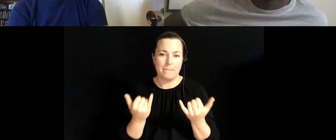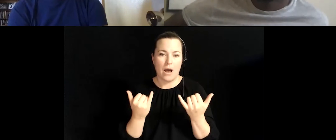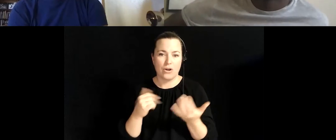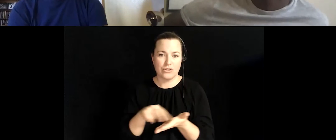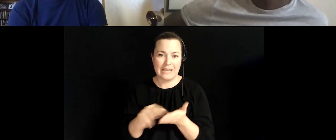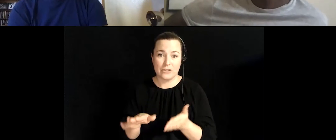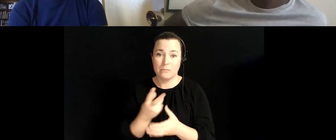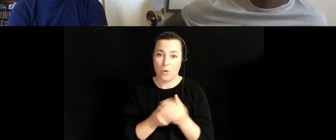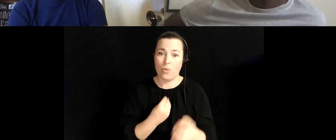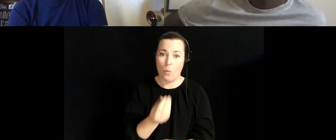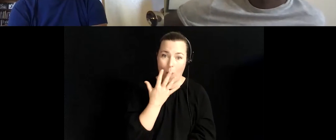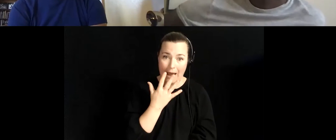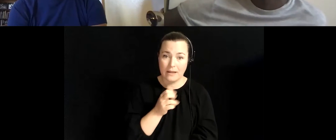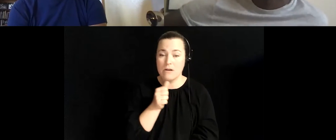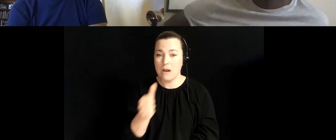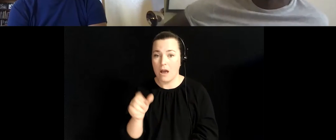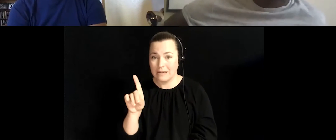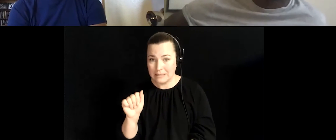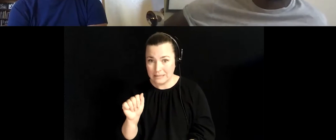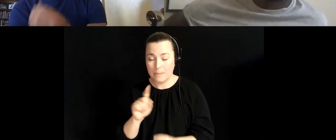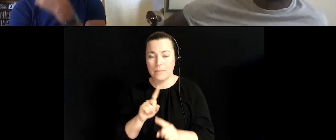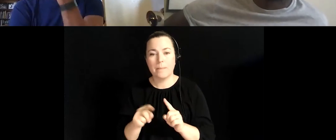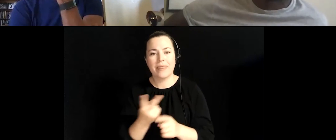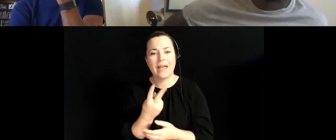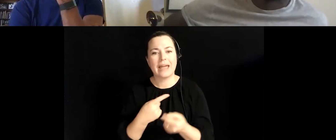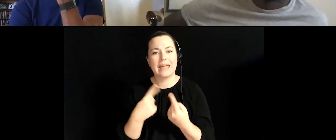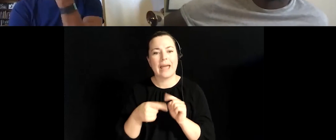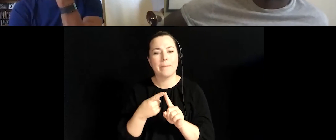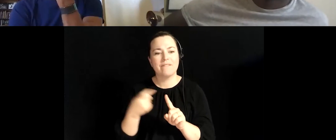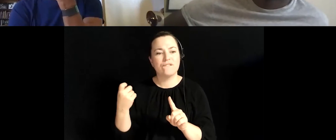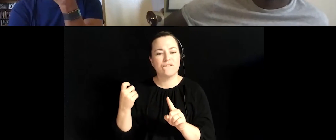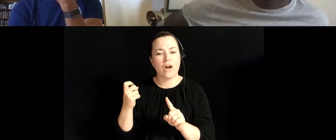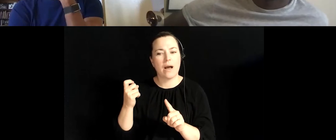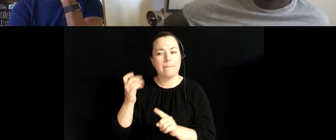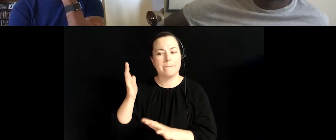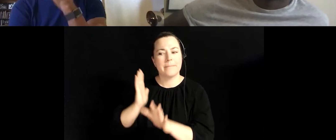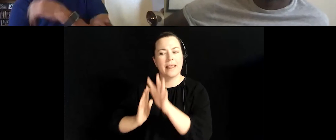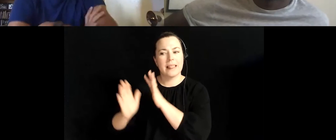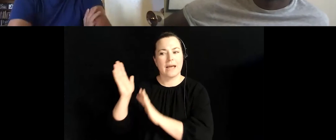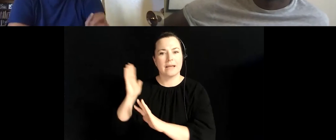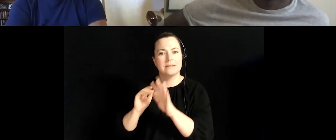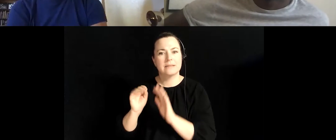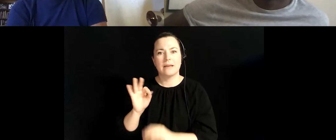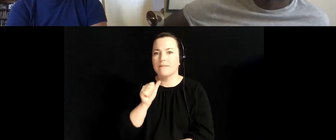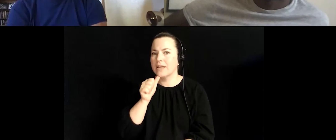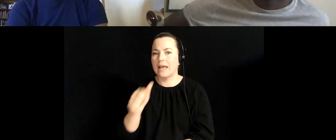white, non-disabled, but came from a legacy of atypical, like,